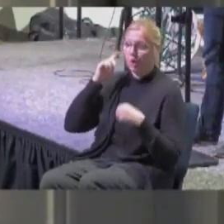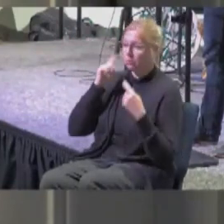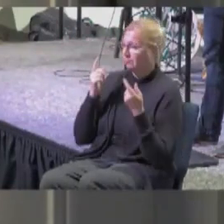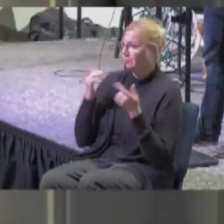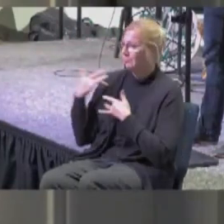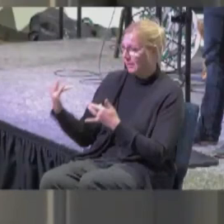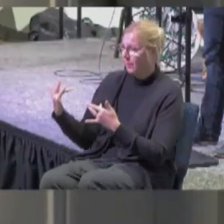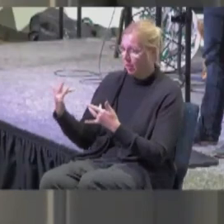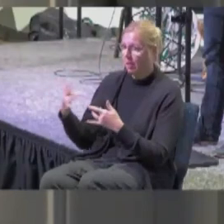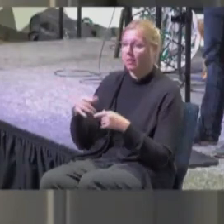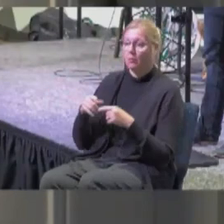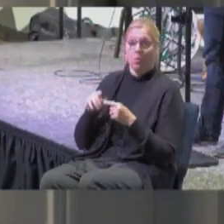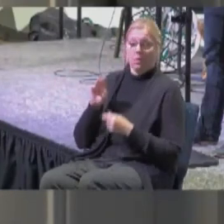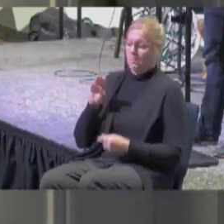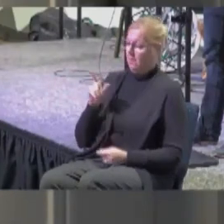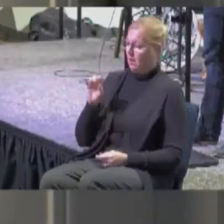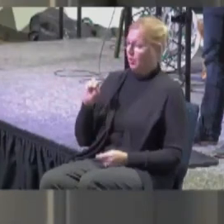me.